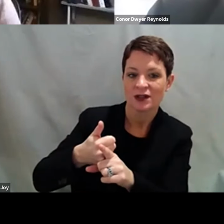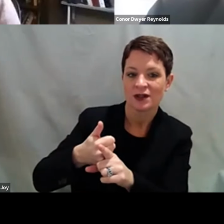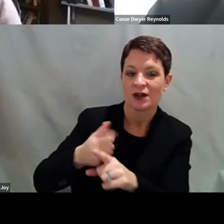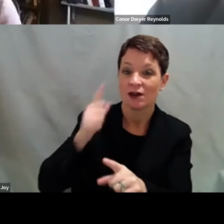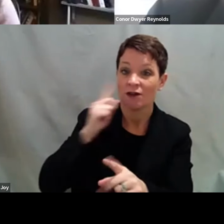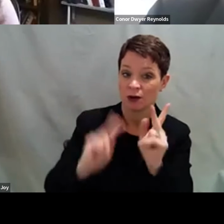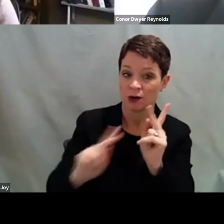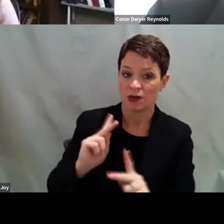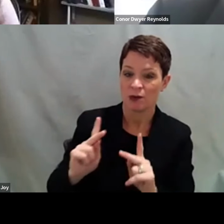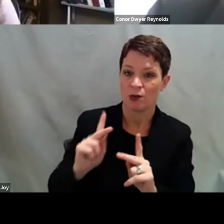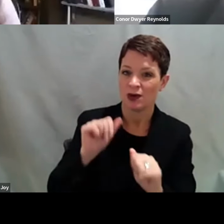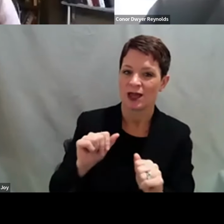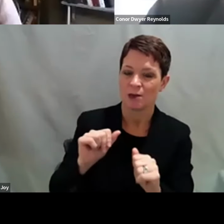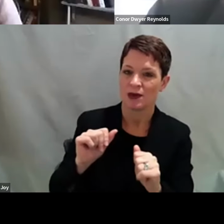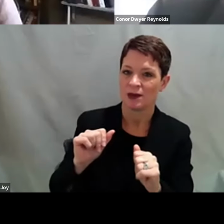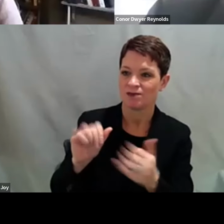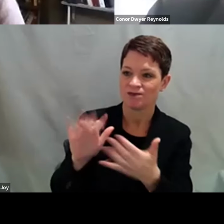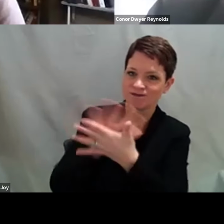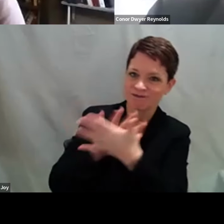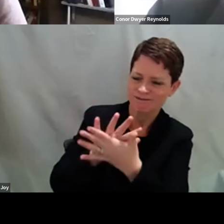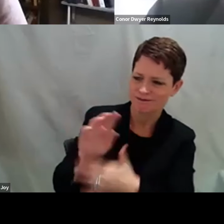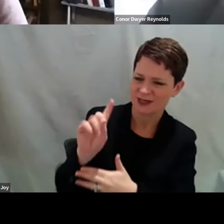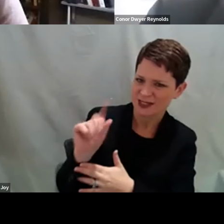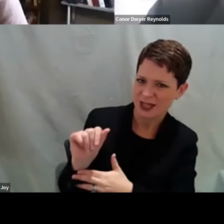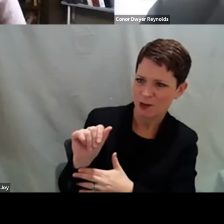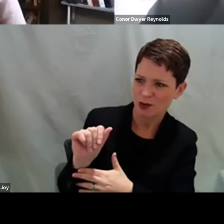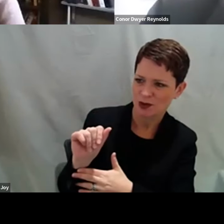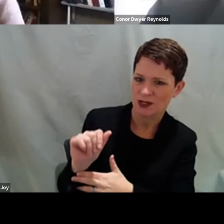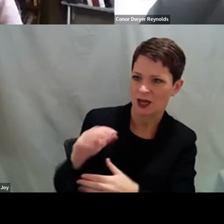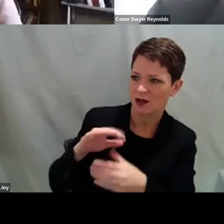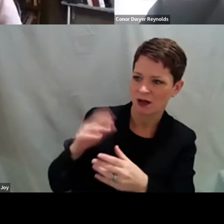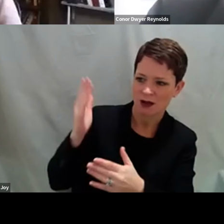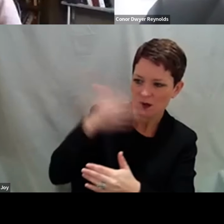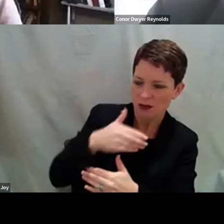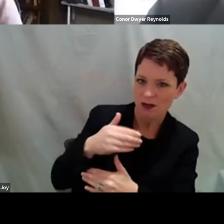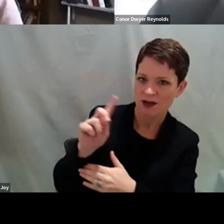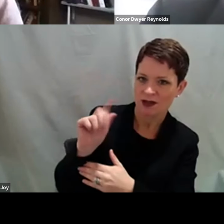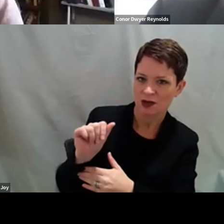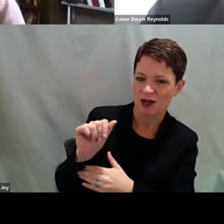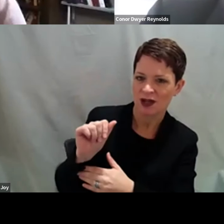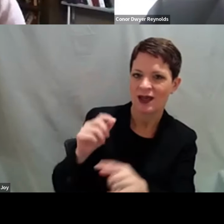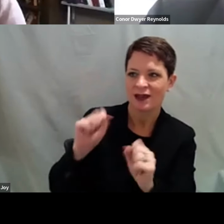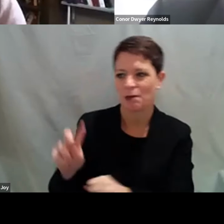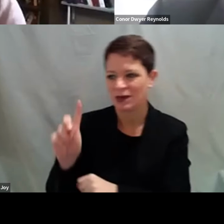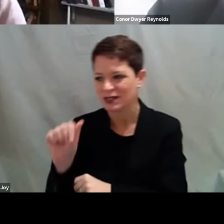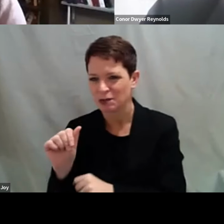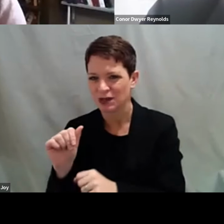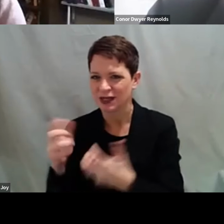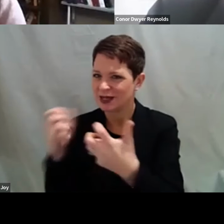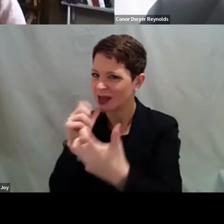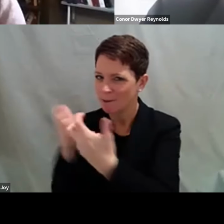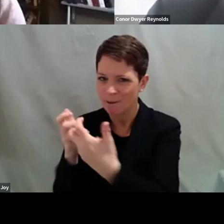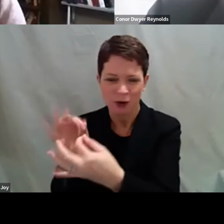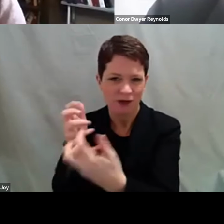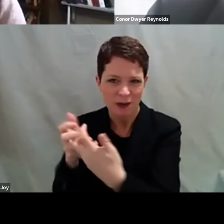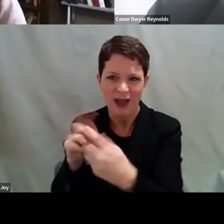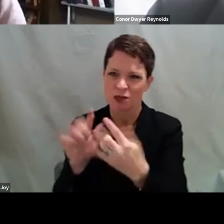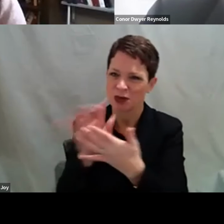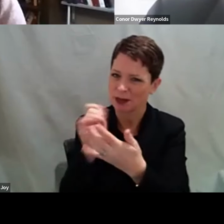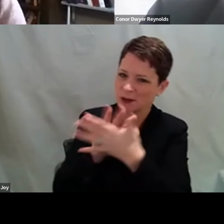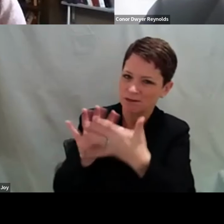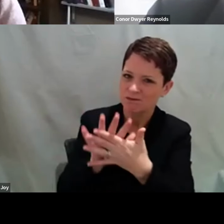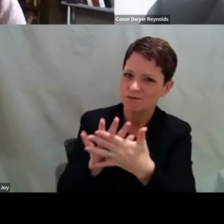be ambiguously disabled and fall betwixt and between different definitions of disability. So, this first general